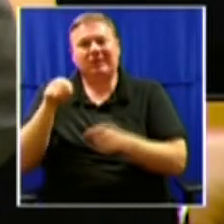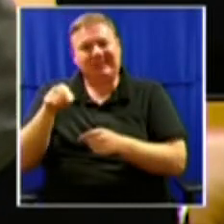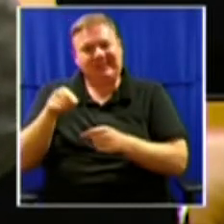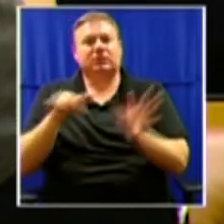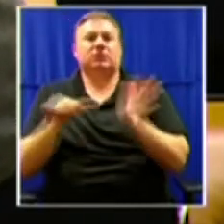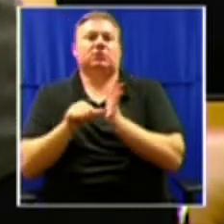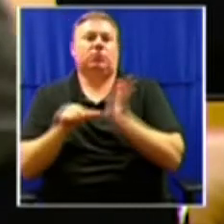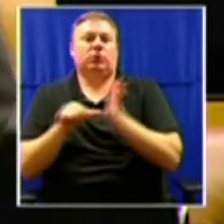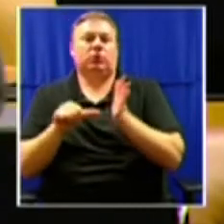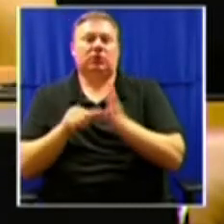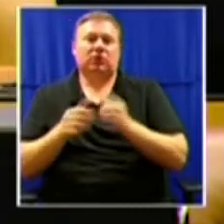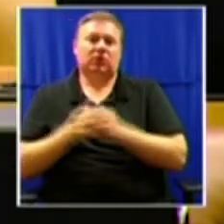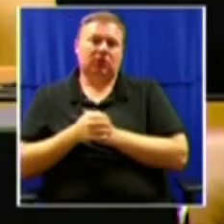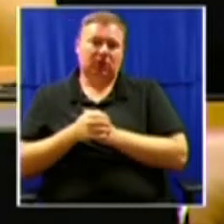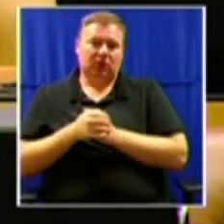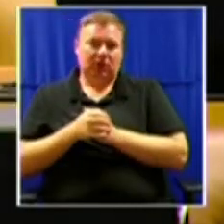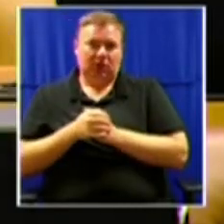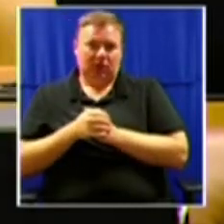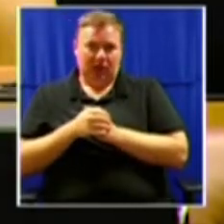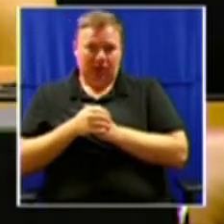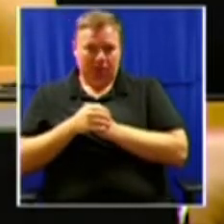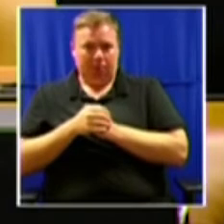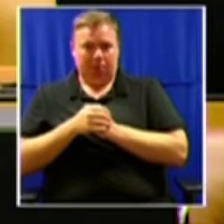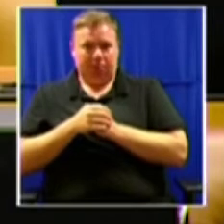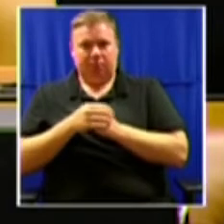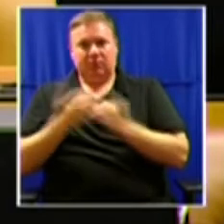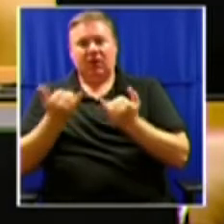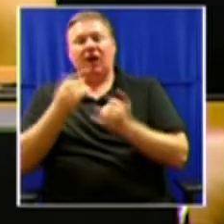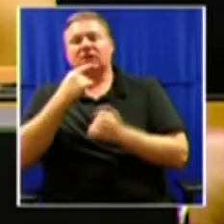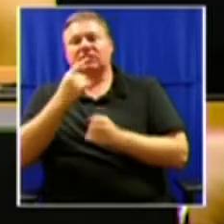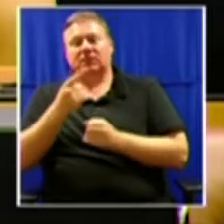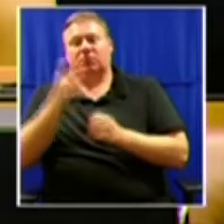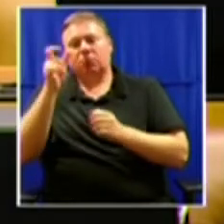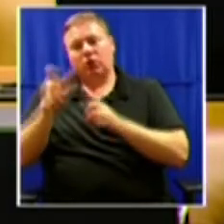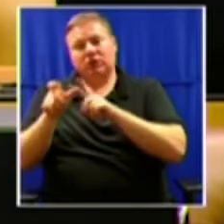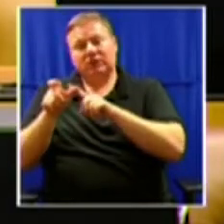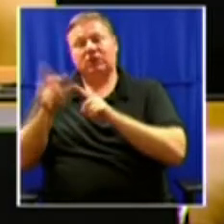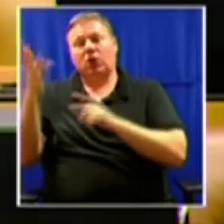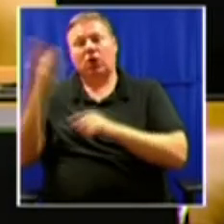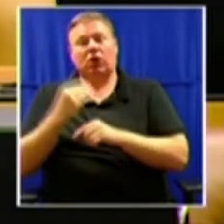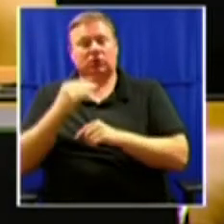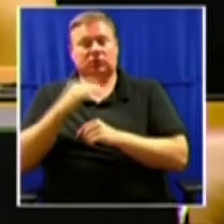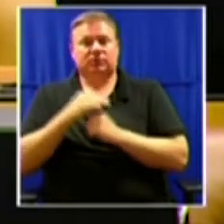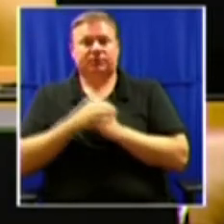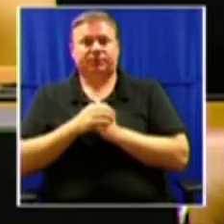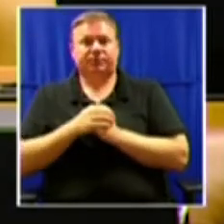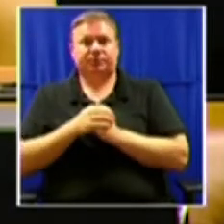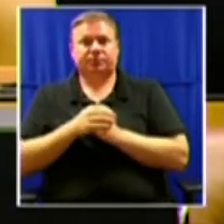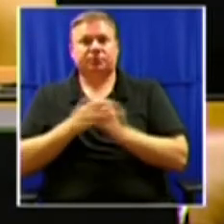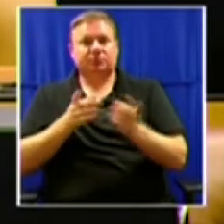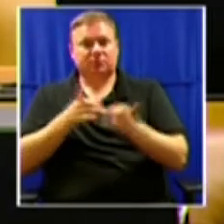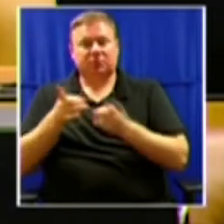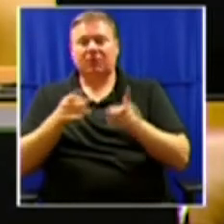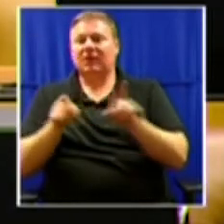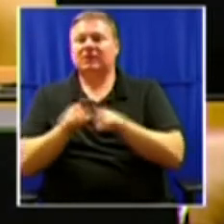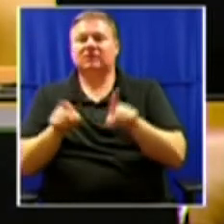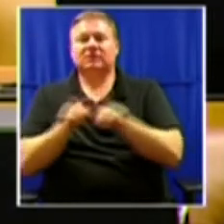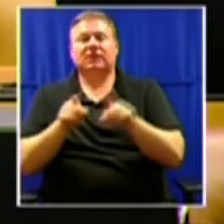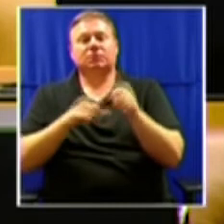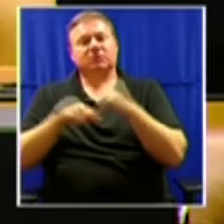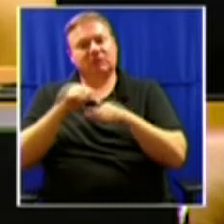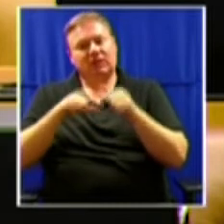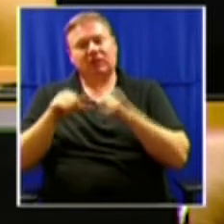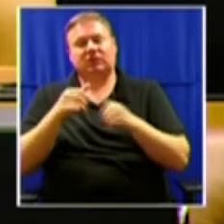the person who asked the question did say that we deal also with a societal matter.